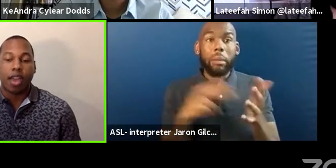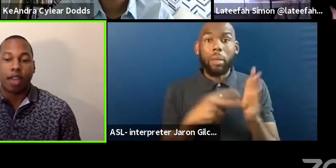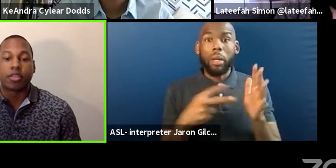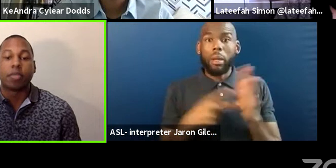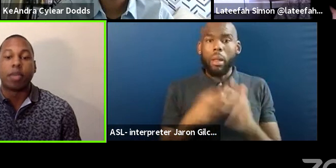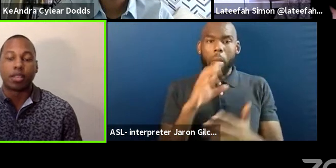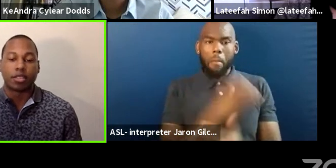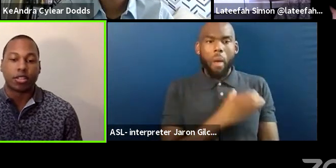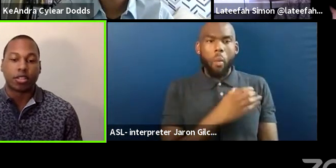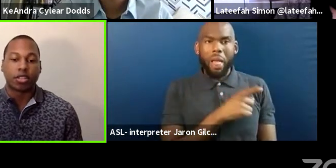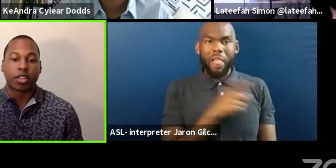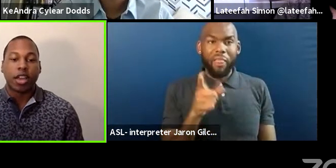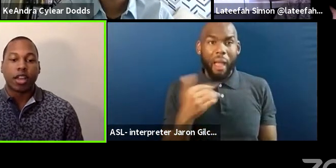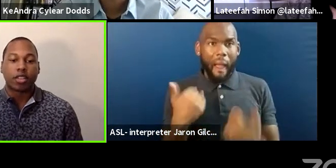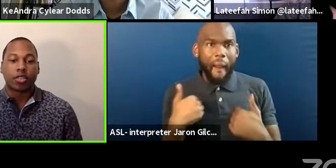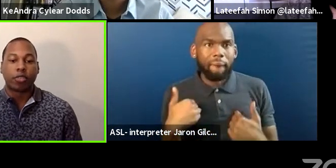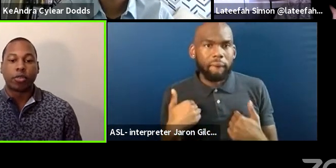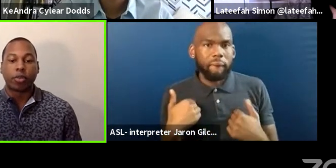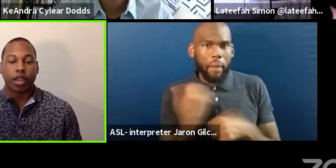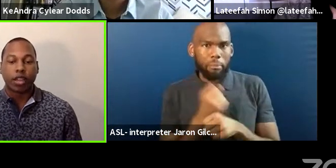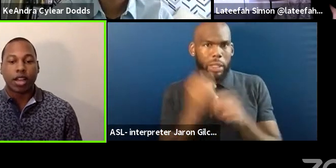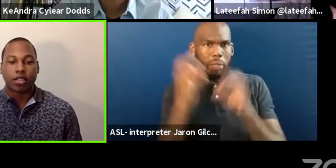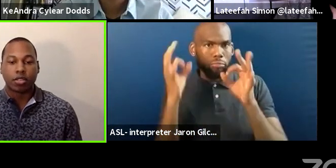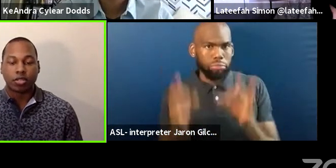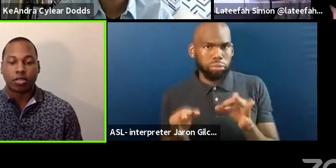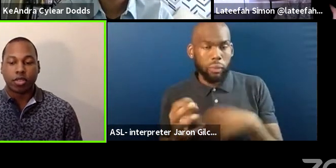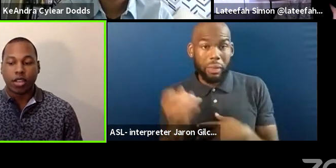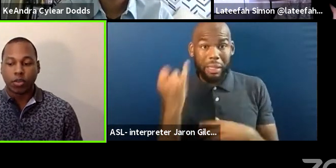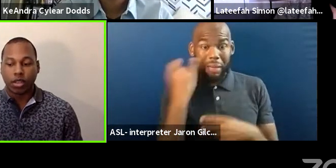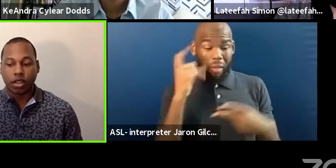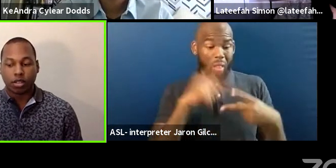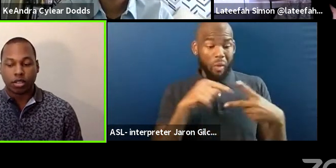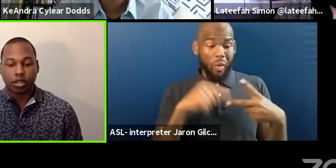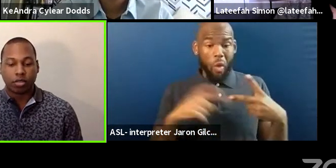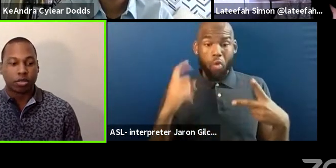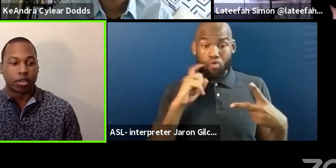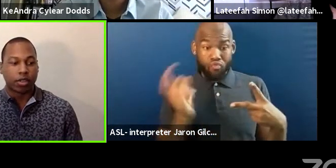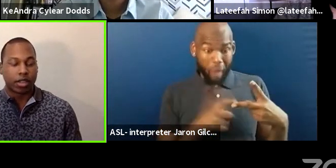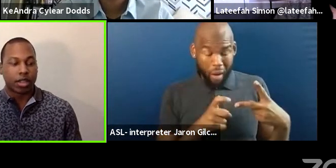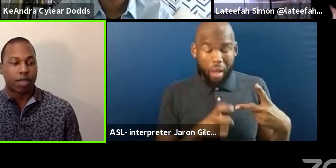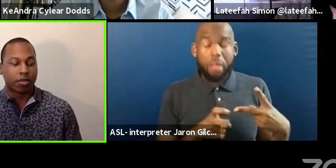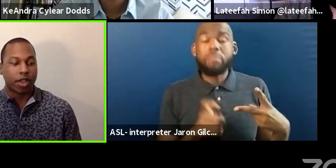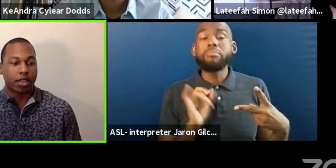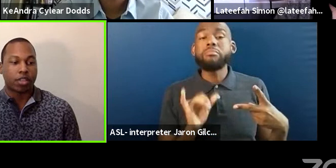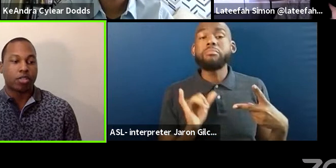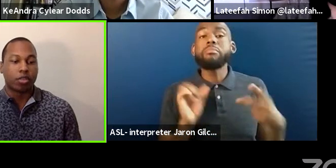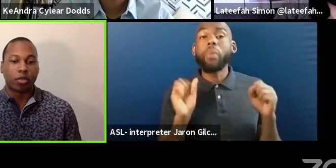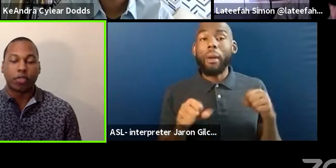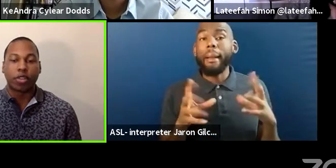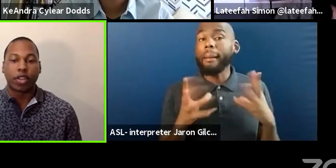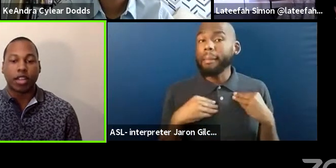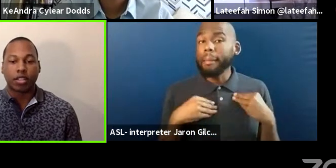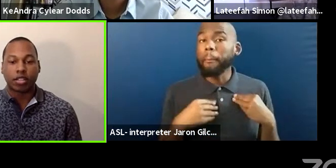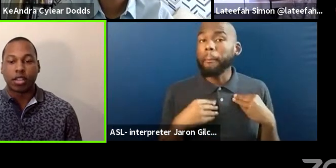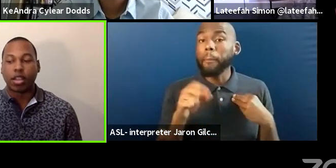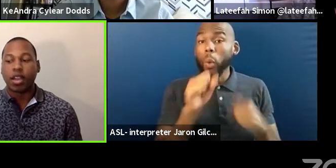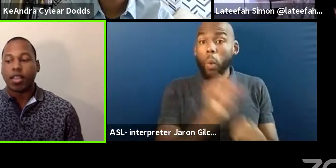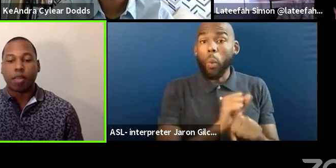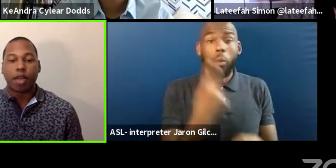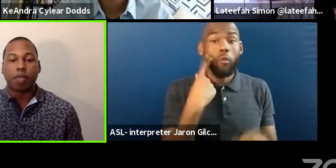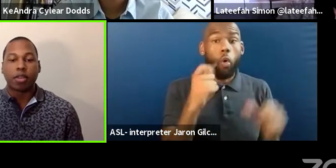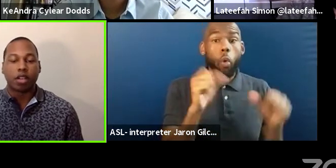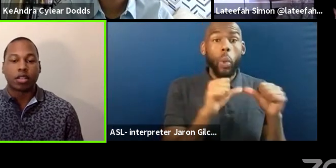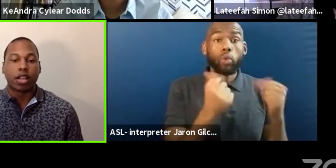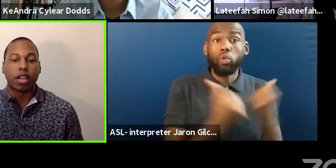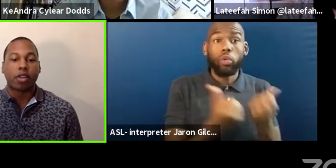that they have to make decisions. And so if we recognize those two things, we can also sort of accept the fact that you could work for an agency